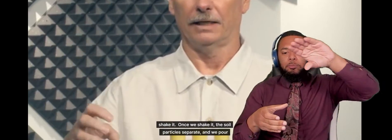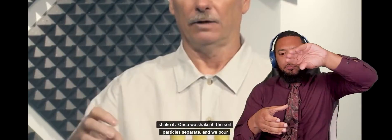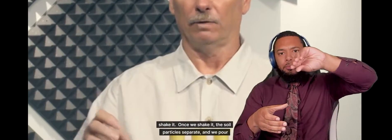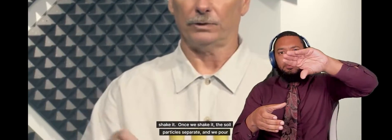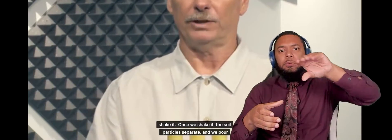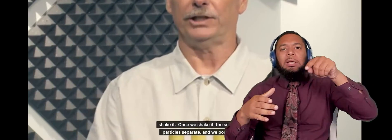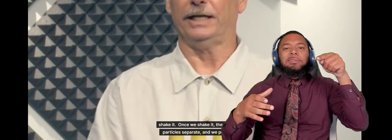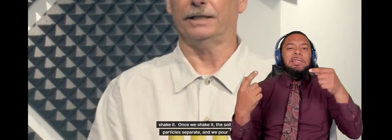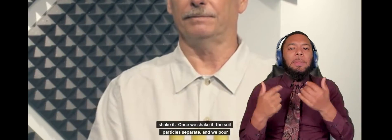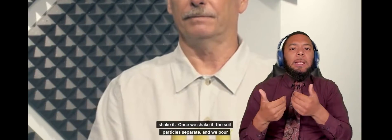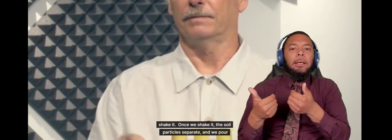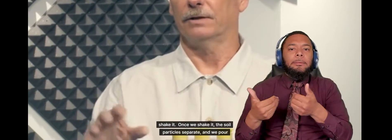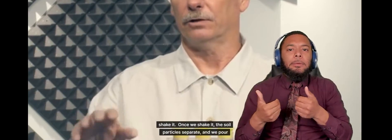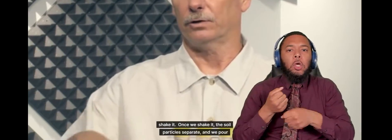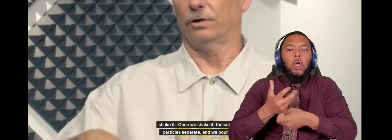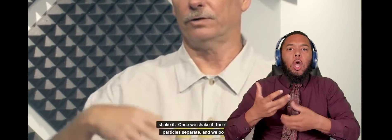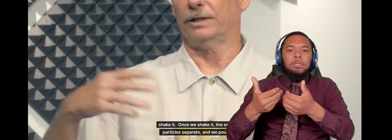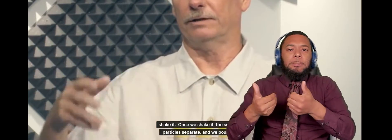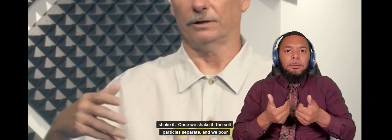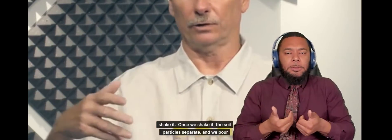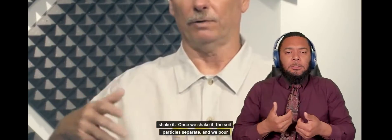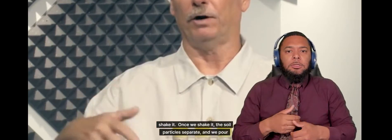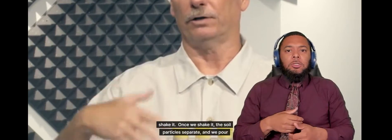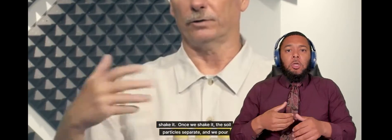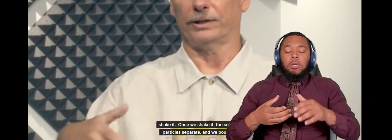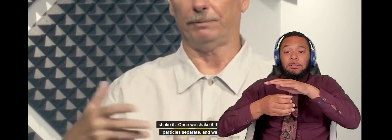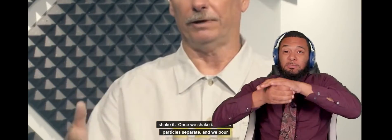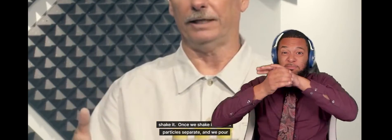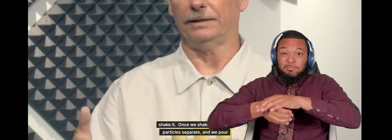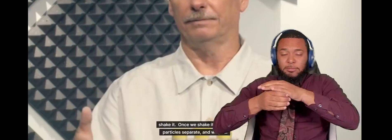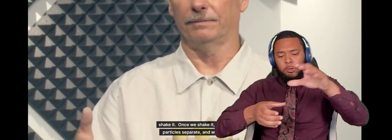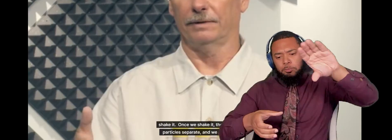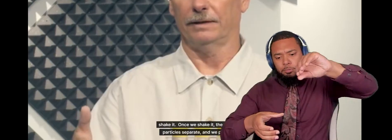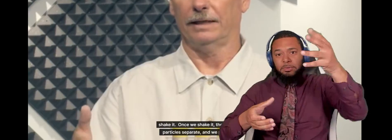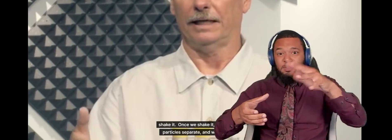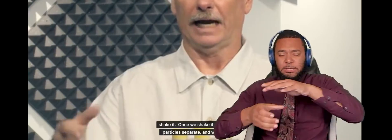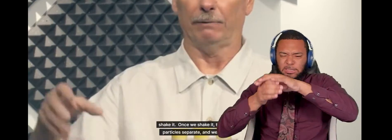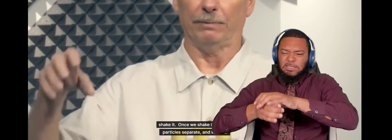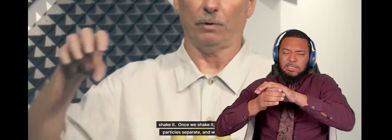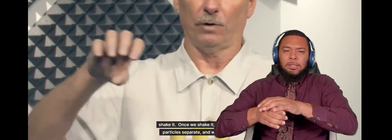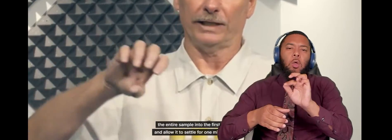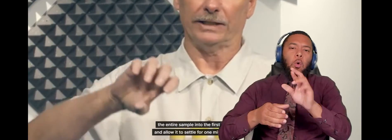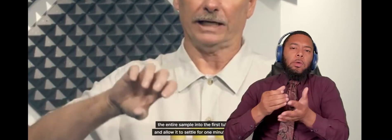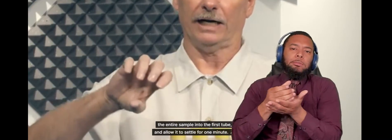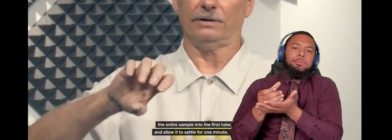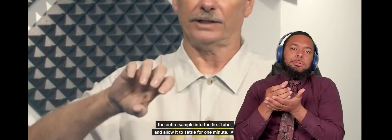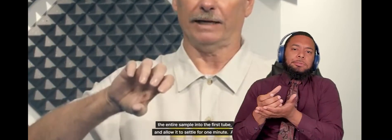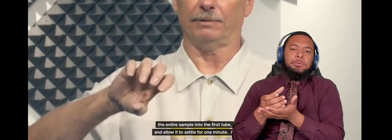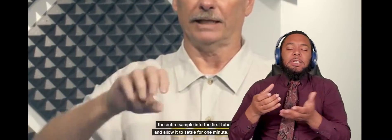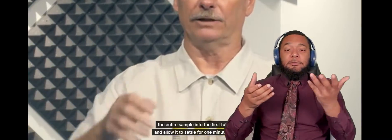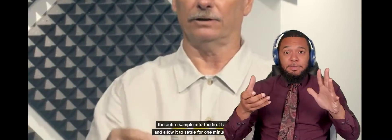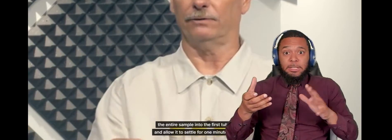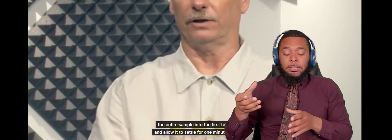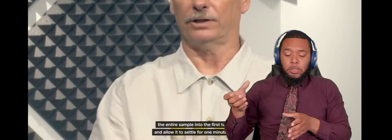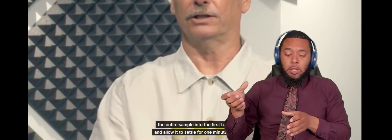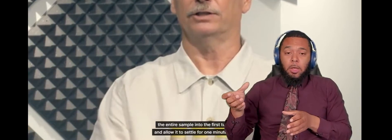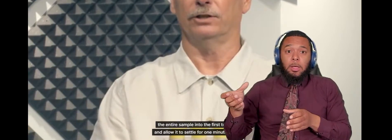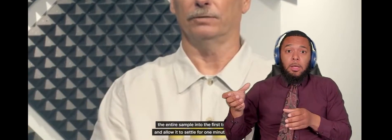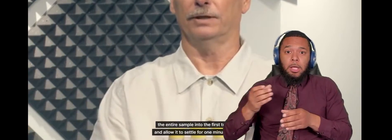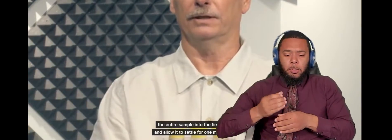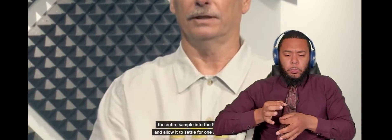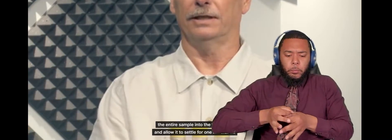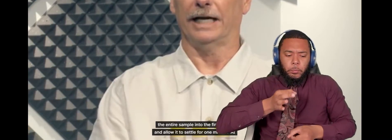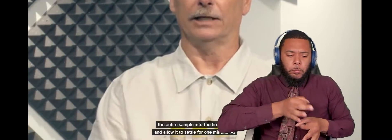Once we shake it, the soil particles separate, and we pour the entire sample into the